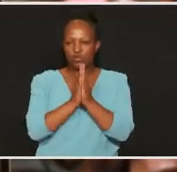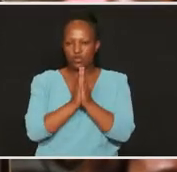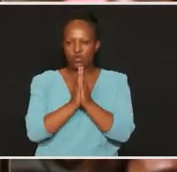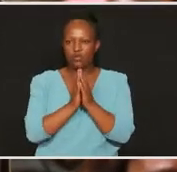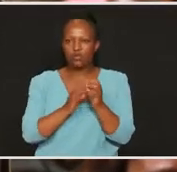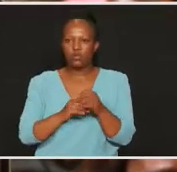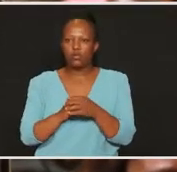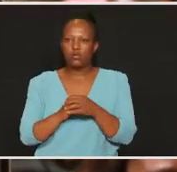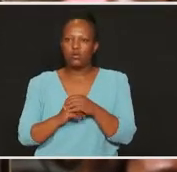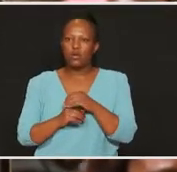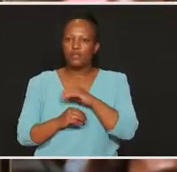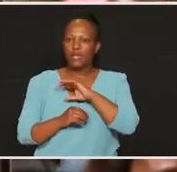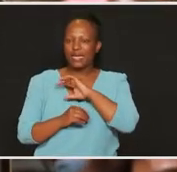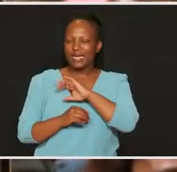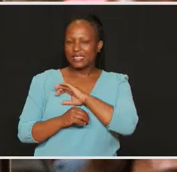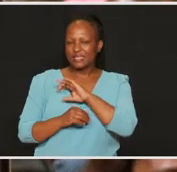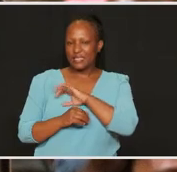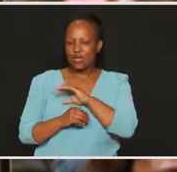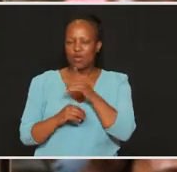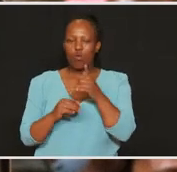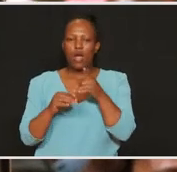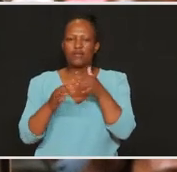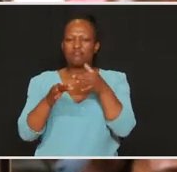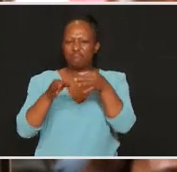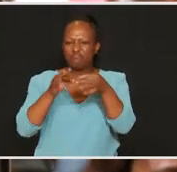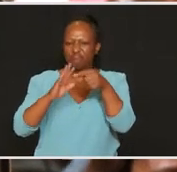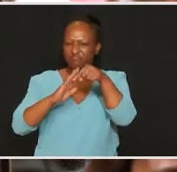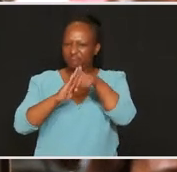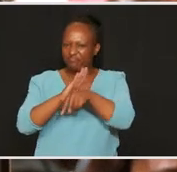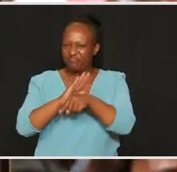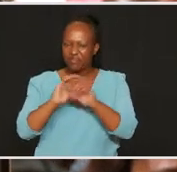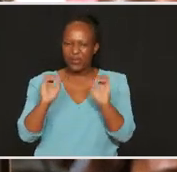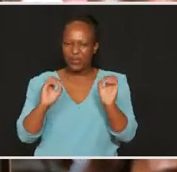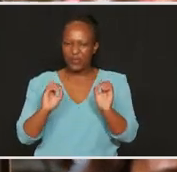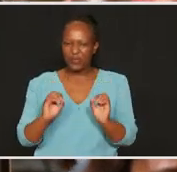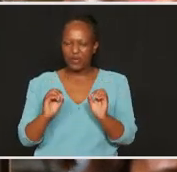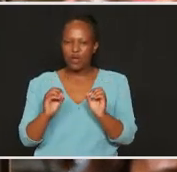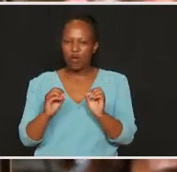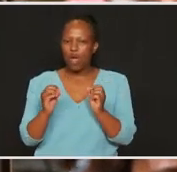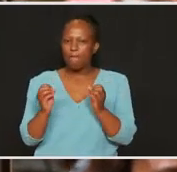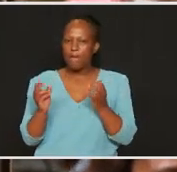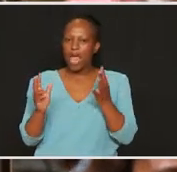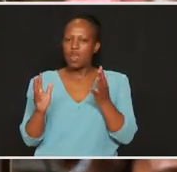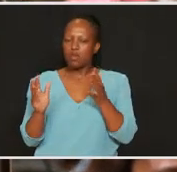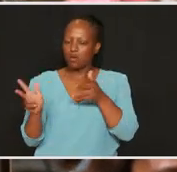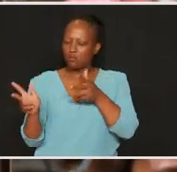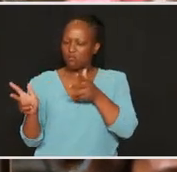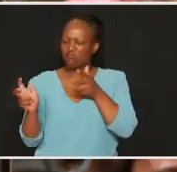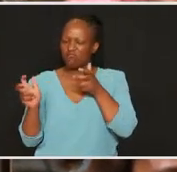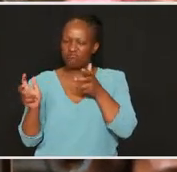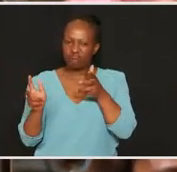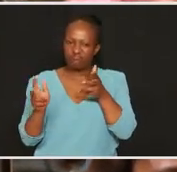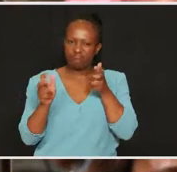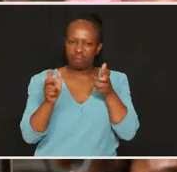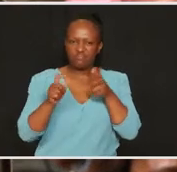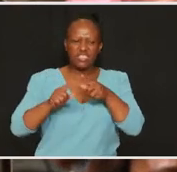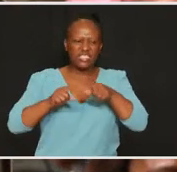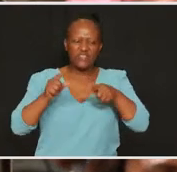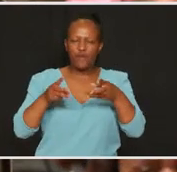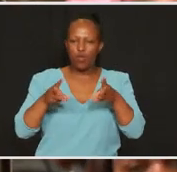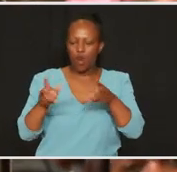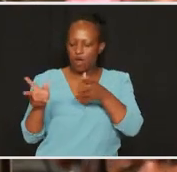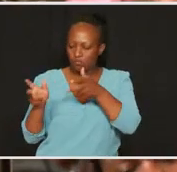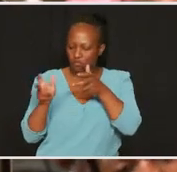my concerns are regarding the lack of detail in the book which leaves room for wide interpretation and later broad application of laws